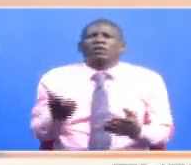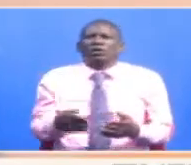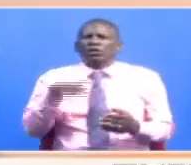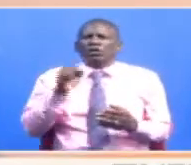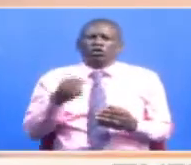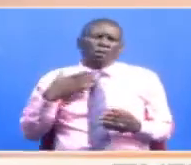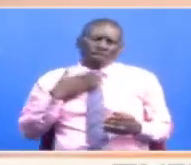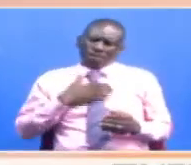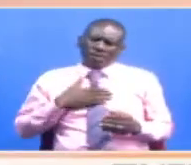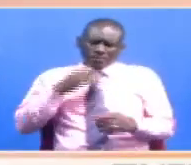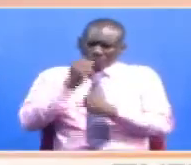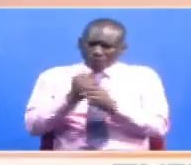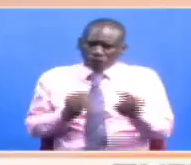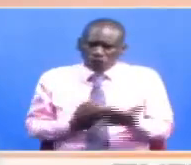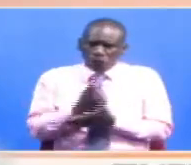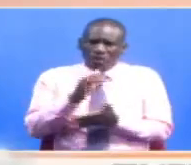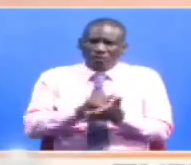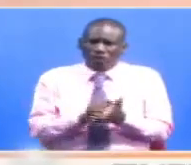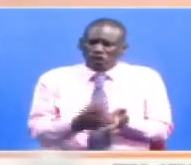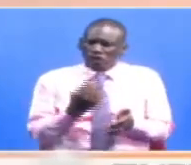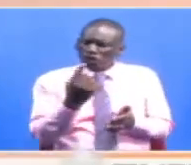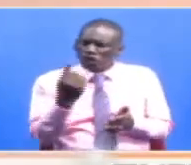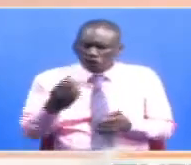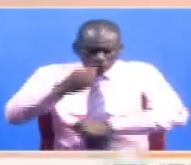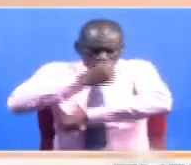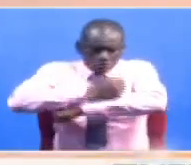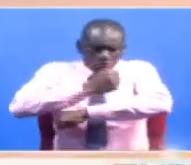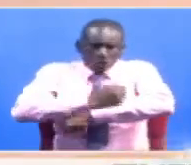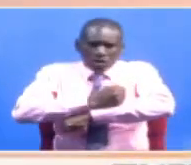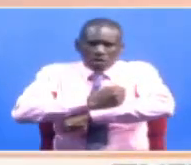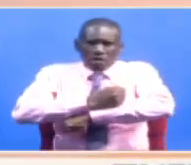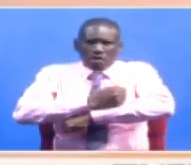So kindly ensure that each and every school.